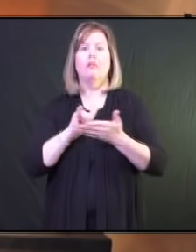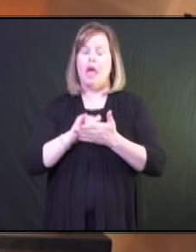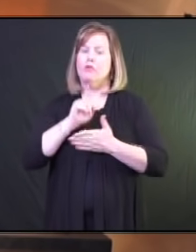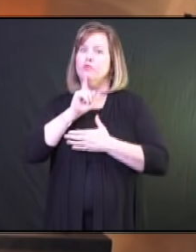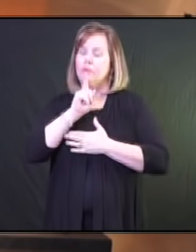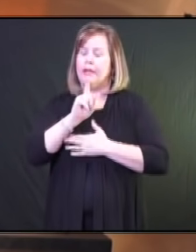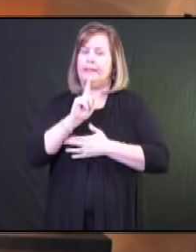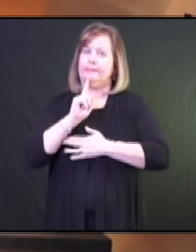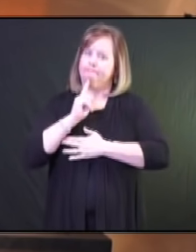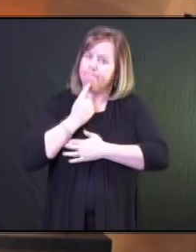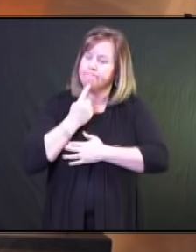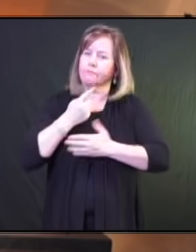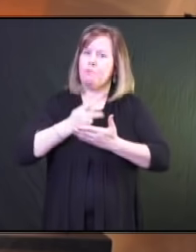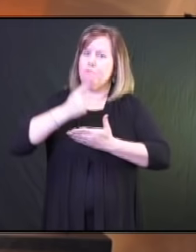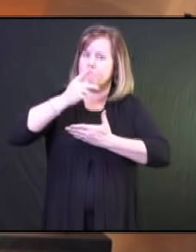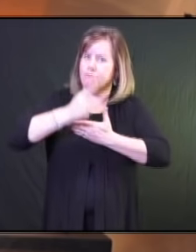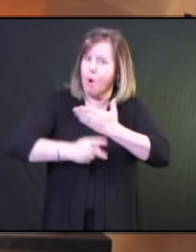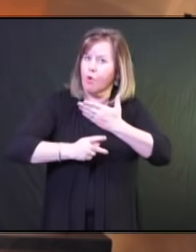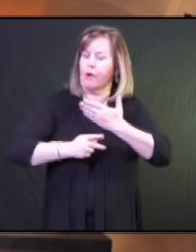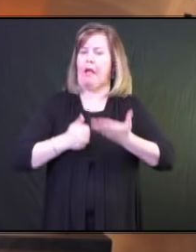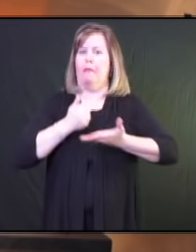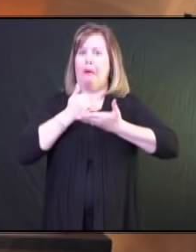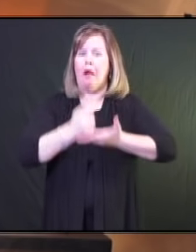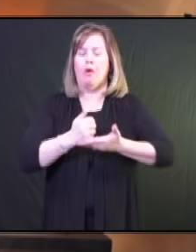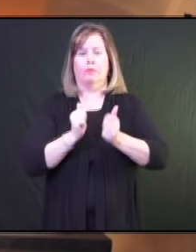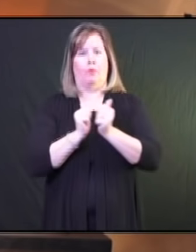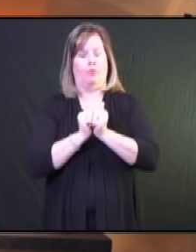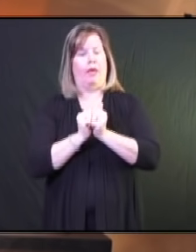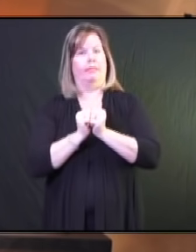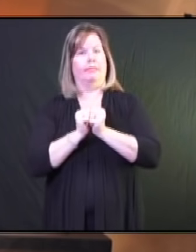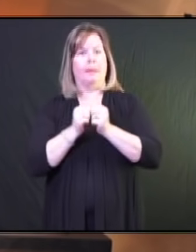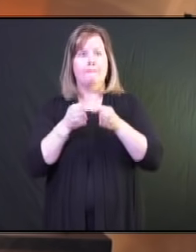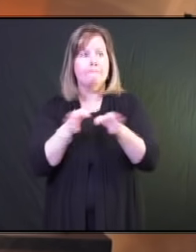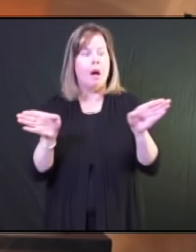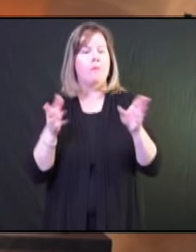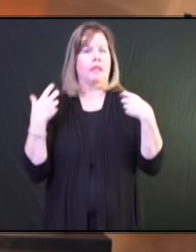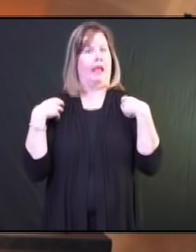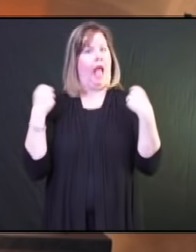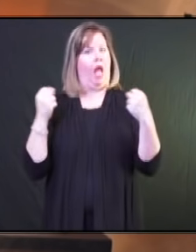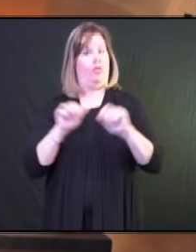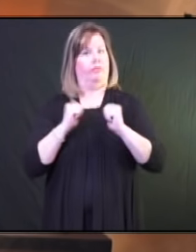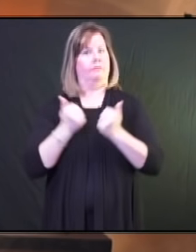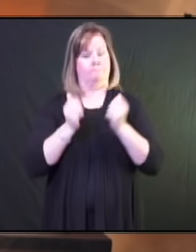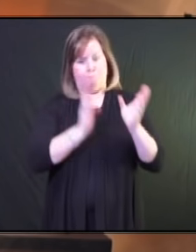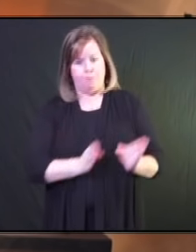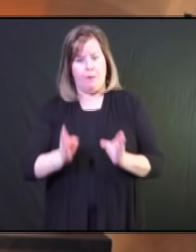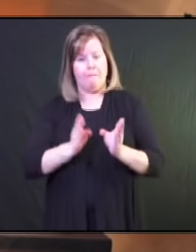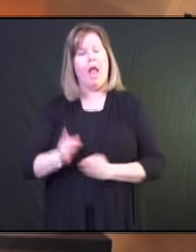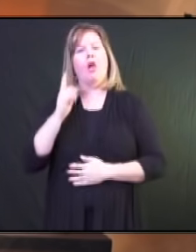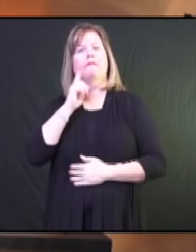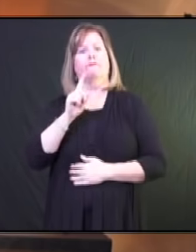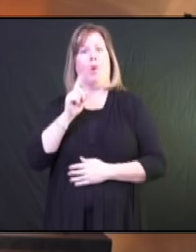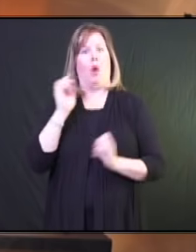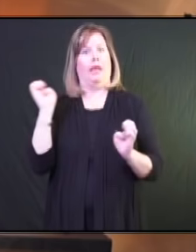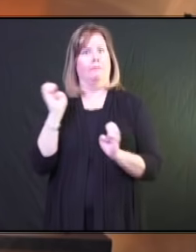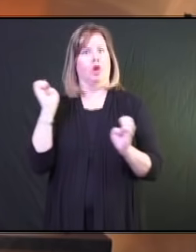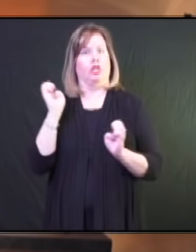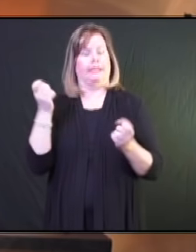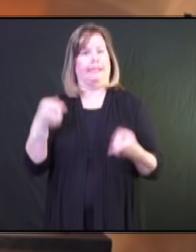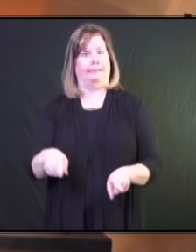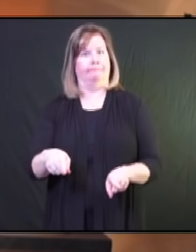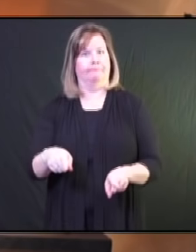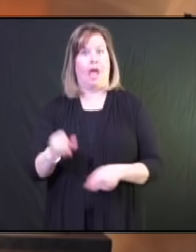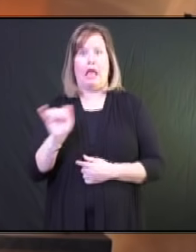program that looks to make sure that public health agencies are prepared for public health emergencies, things